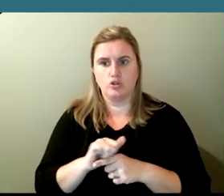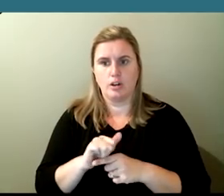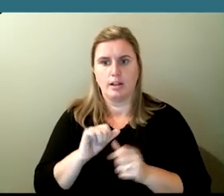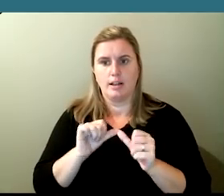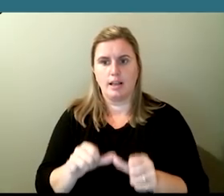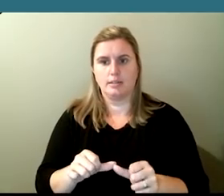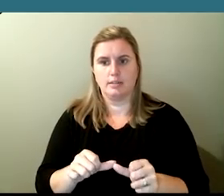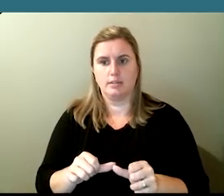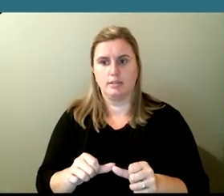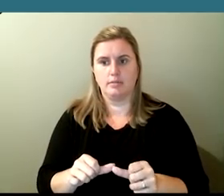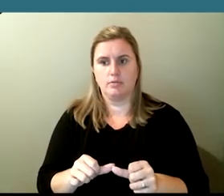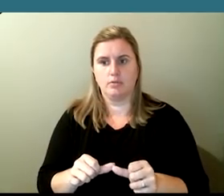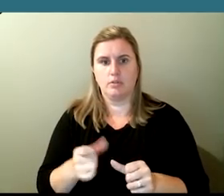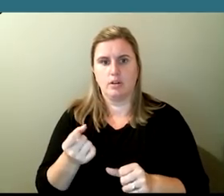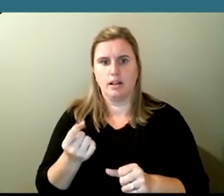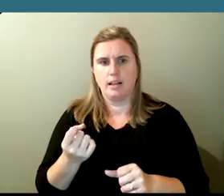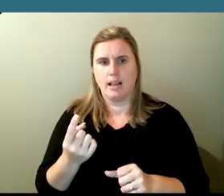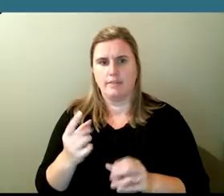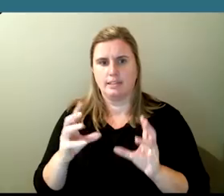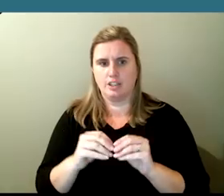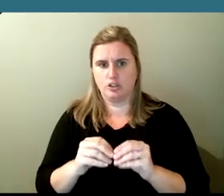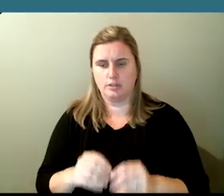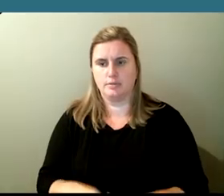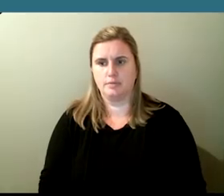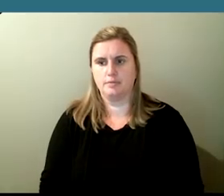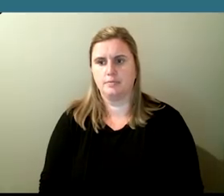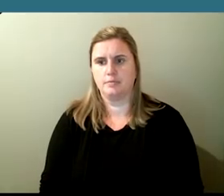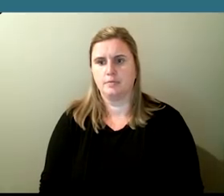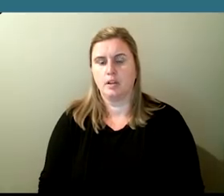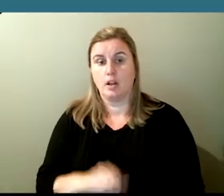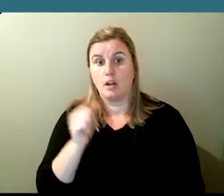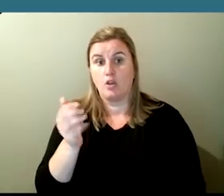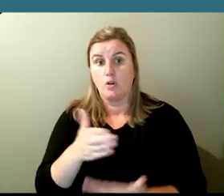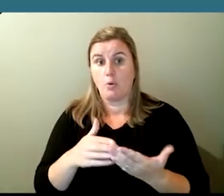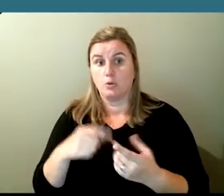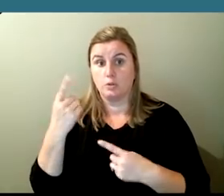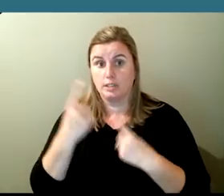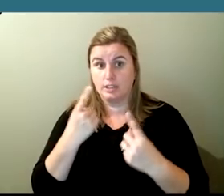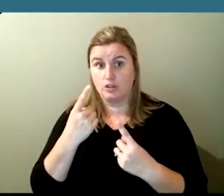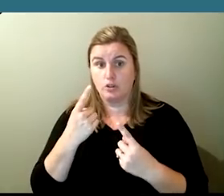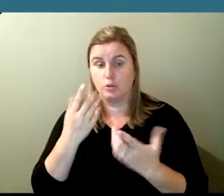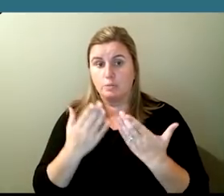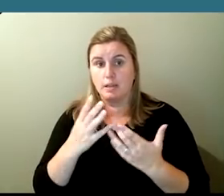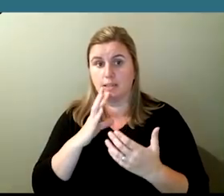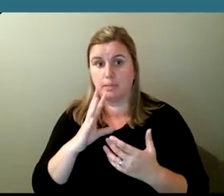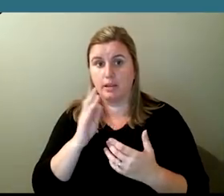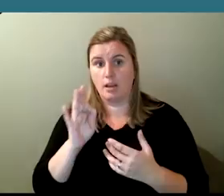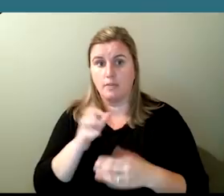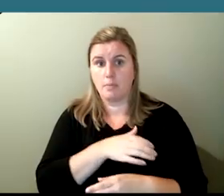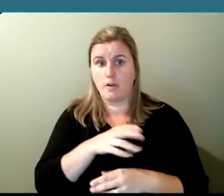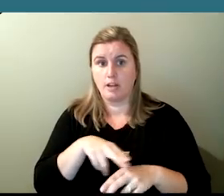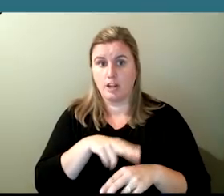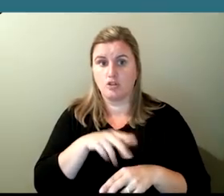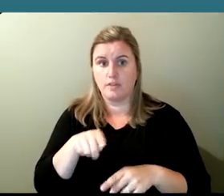for 11 sessions. Now, another component to take into account, which may speak of the powerful nature of this kind